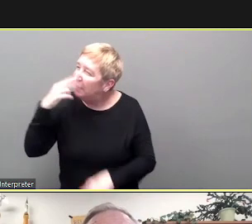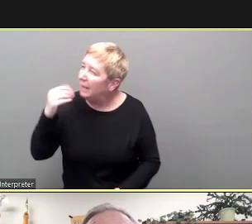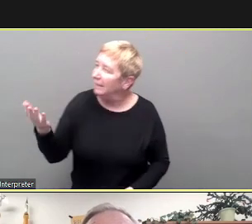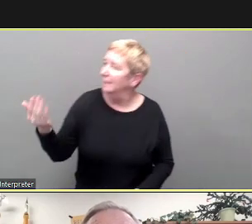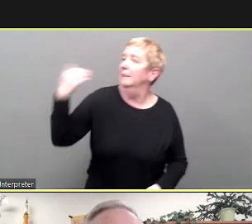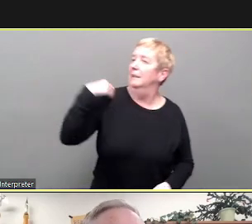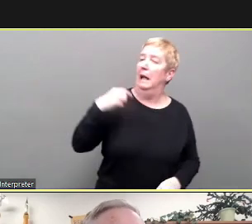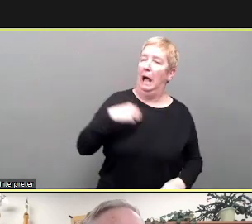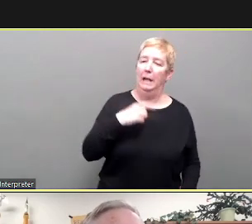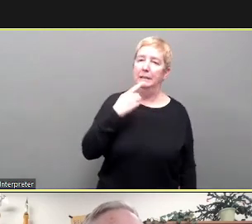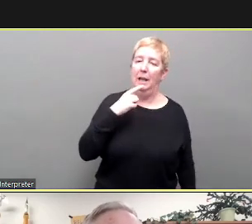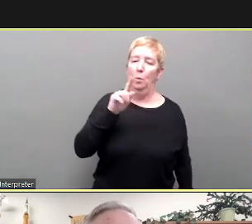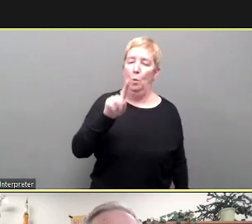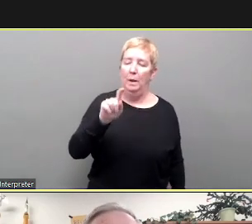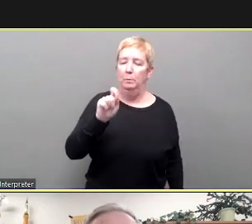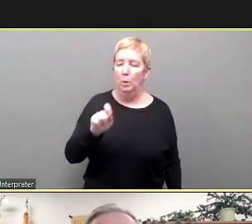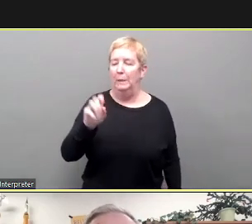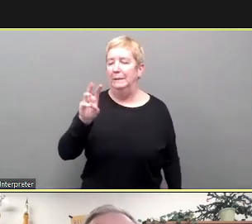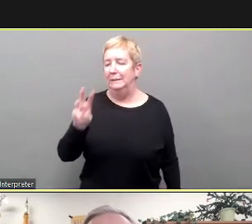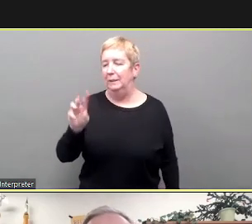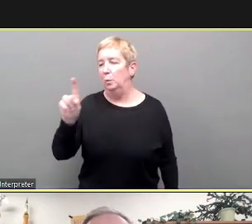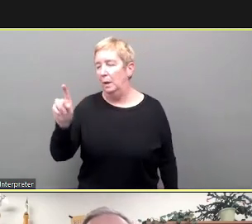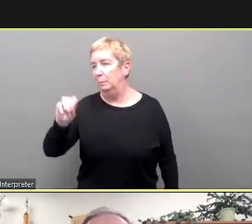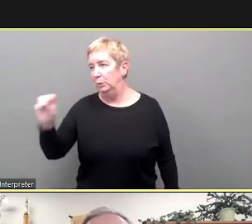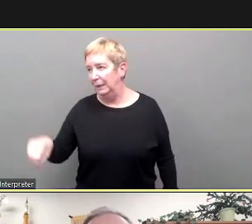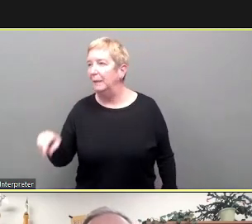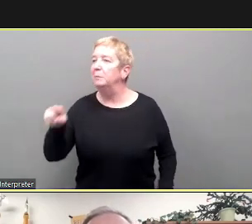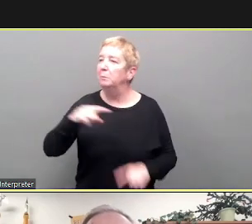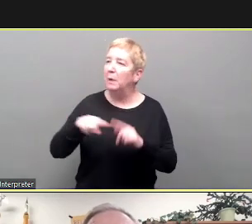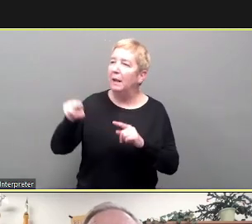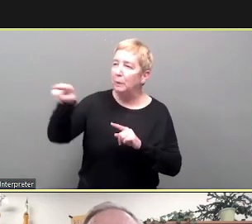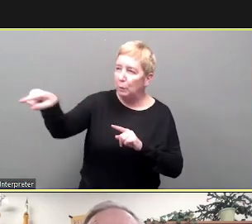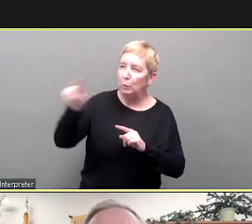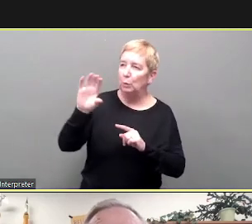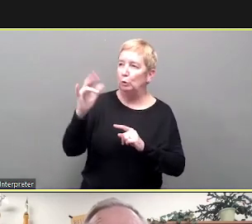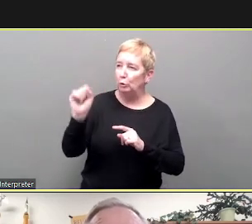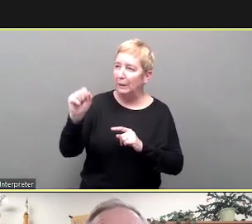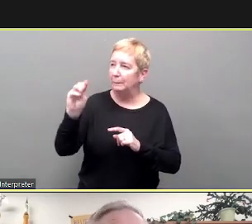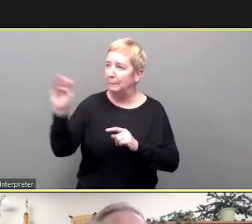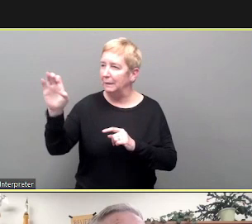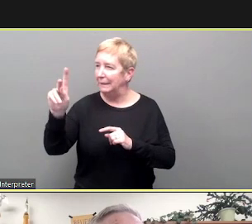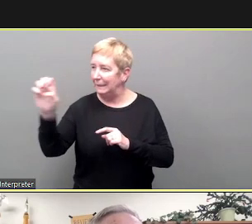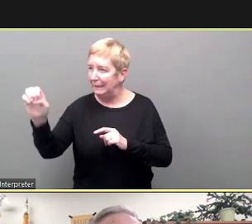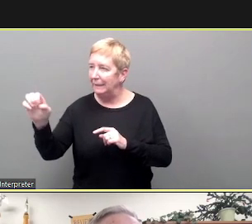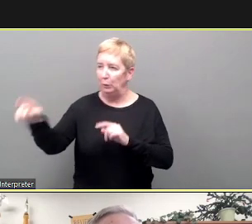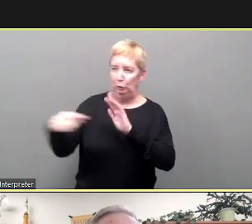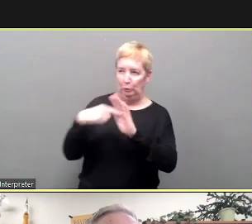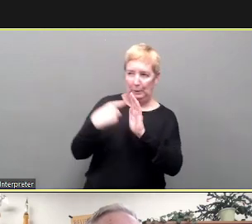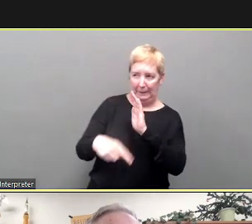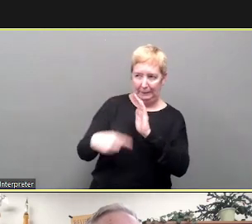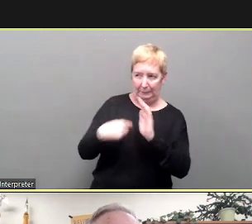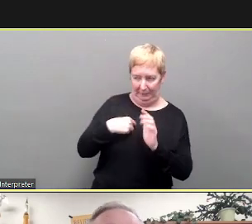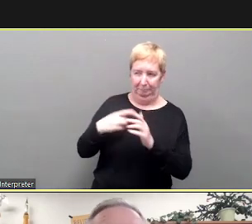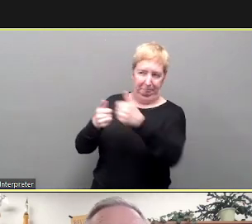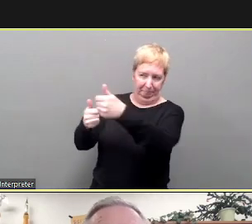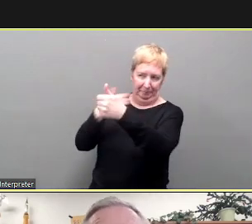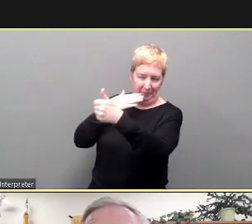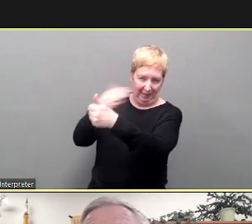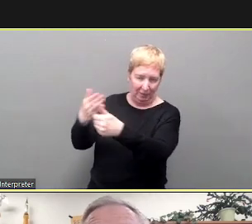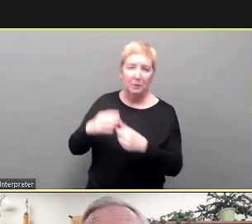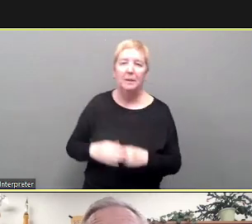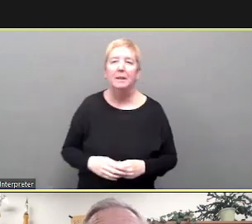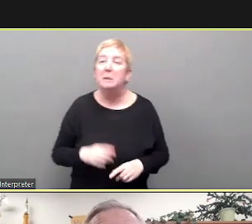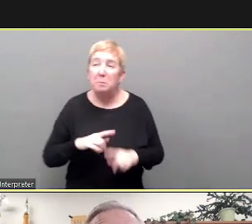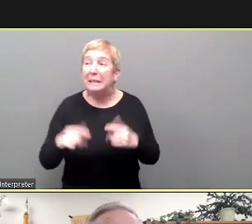been 1.6%. So thank you, Chris McKee, on that one. I did misspeak, but still